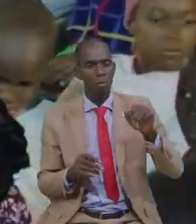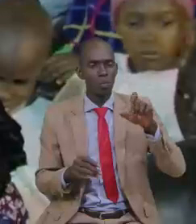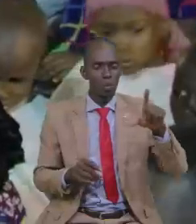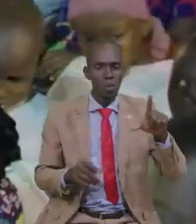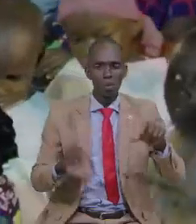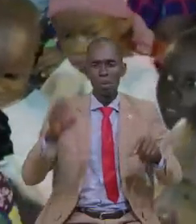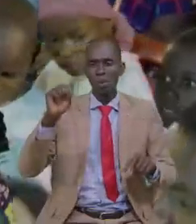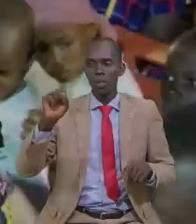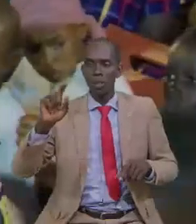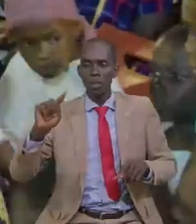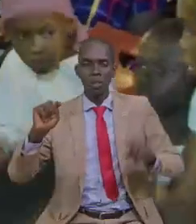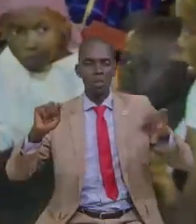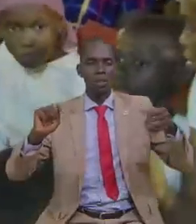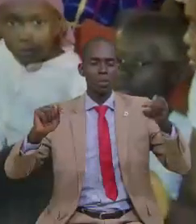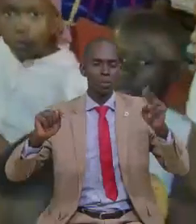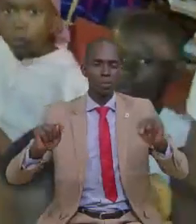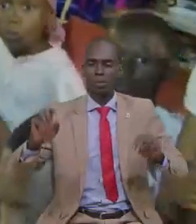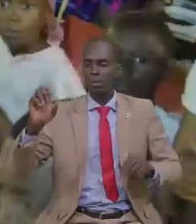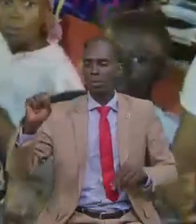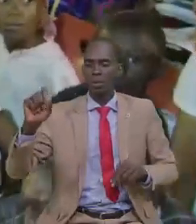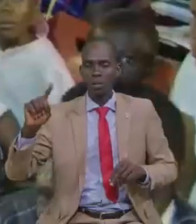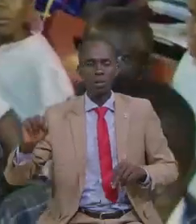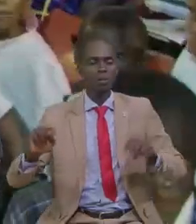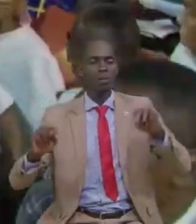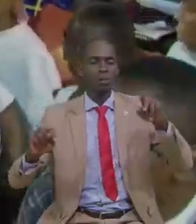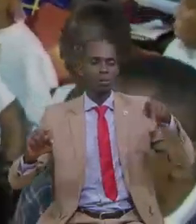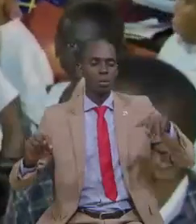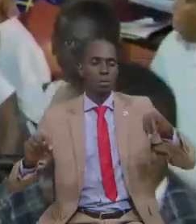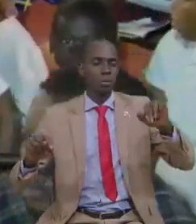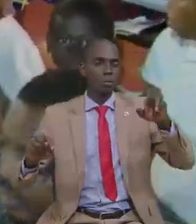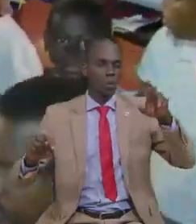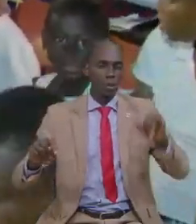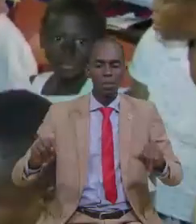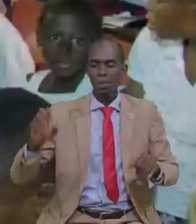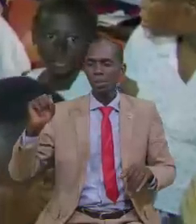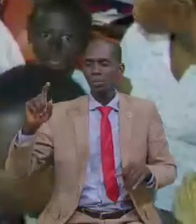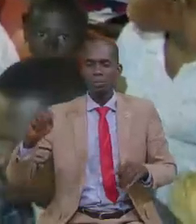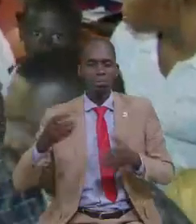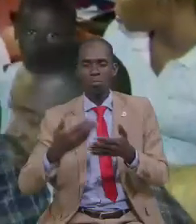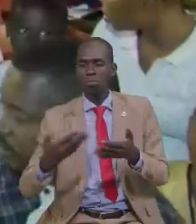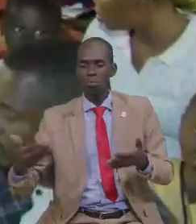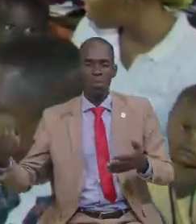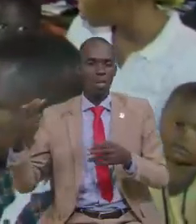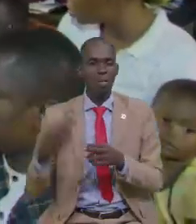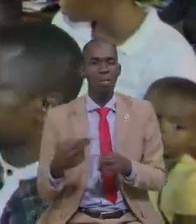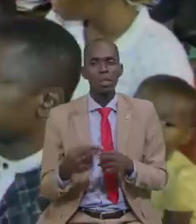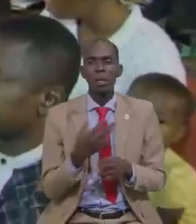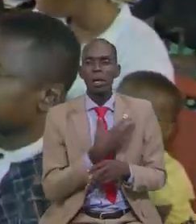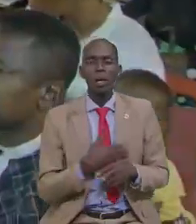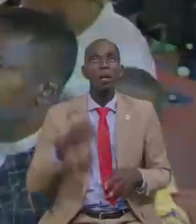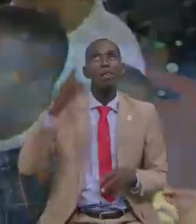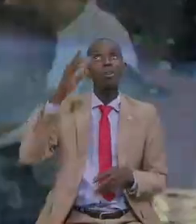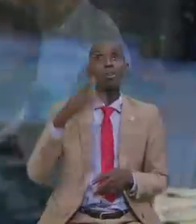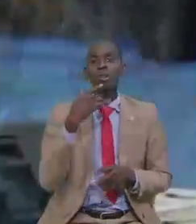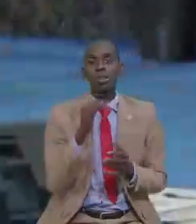John, Saint Mary, Saint everyone. Here they line up and God says, they were